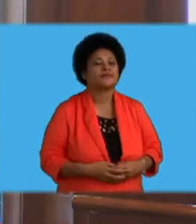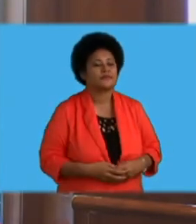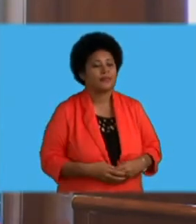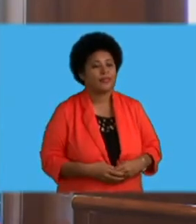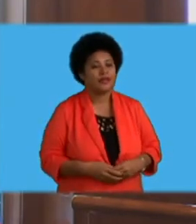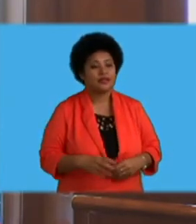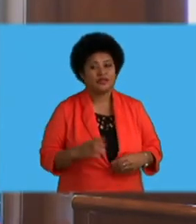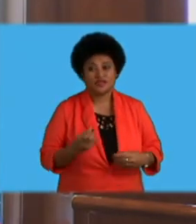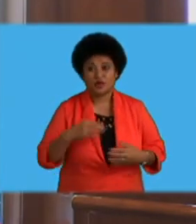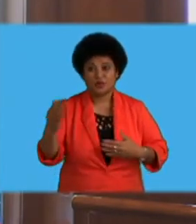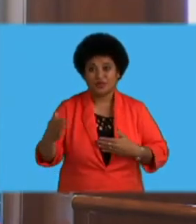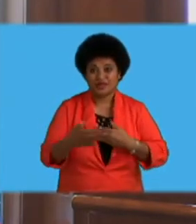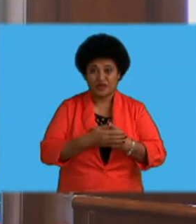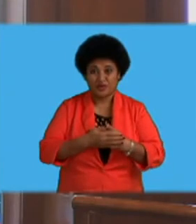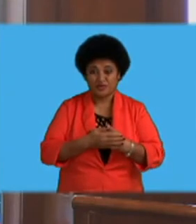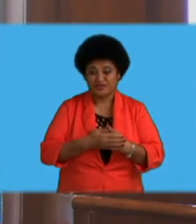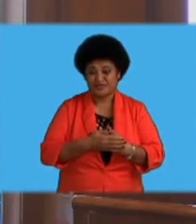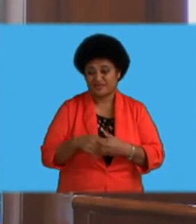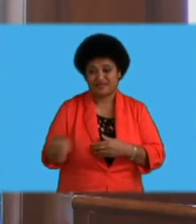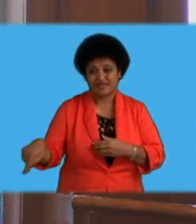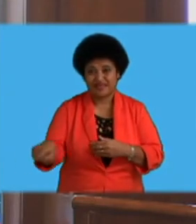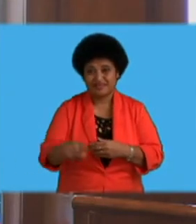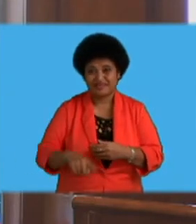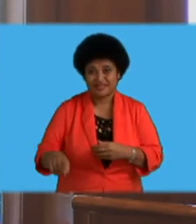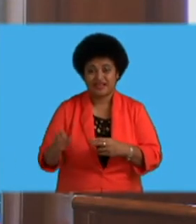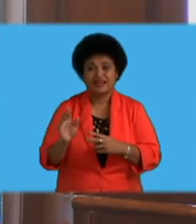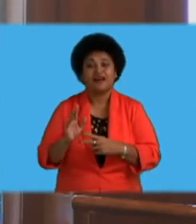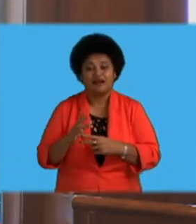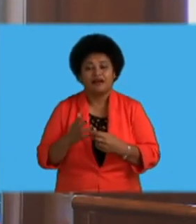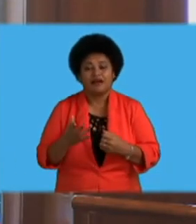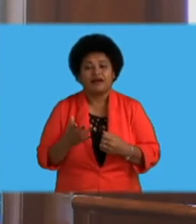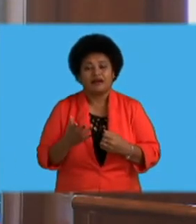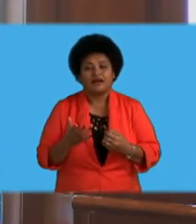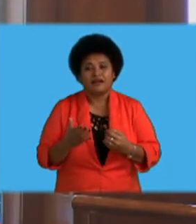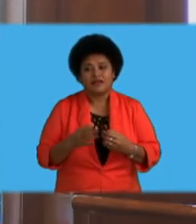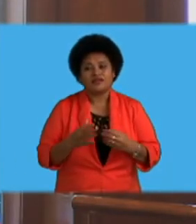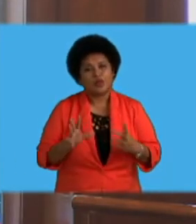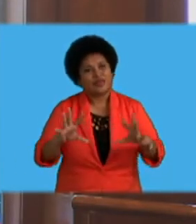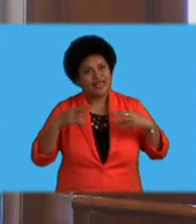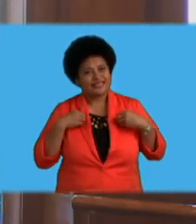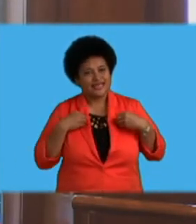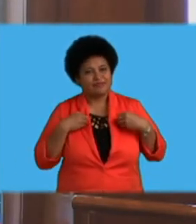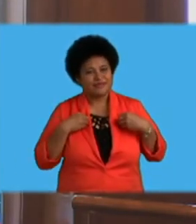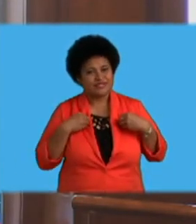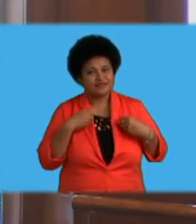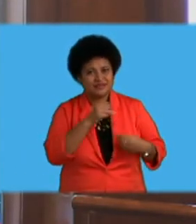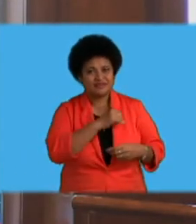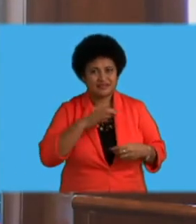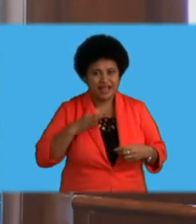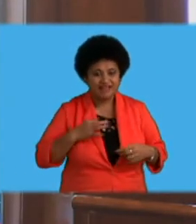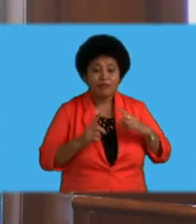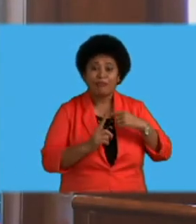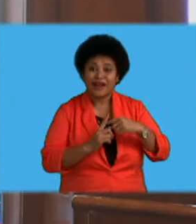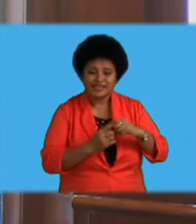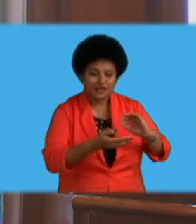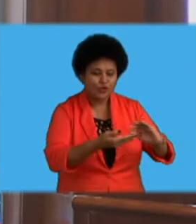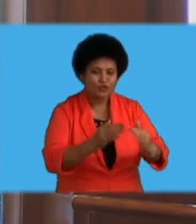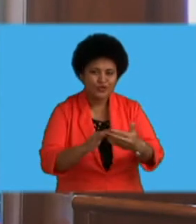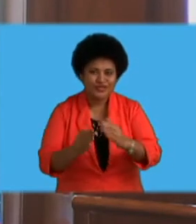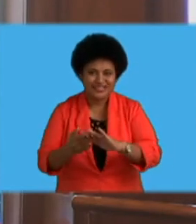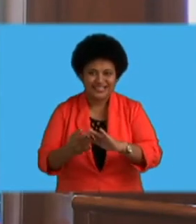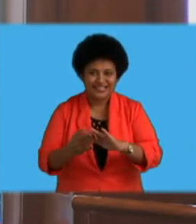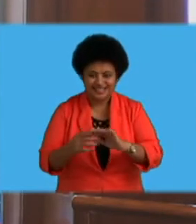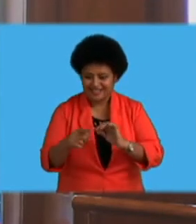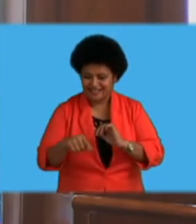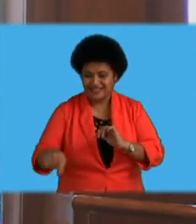This shutdown, Honourable Deputy Speaker, has been favourably received by the workers and also the communities concerned, which reflects how much